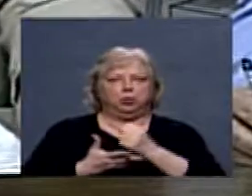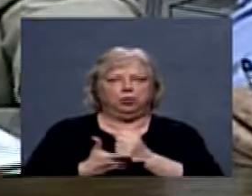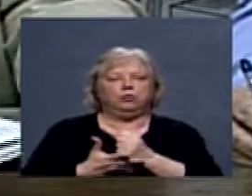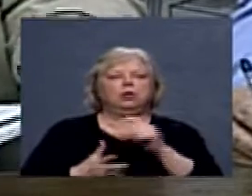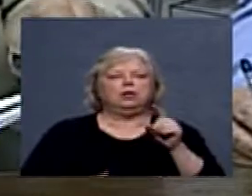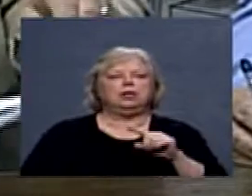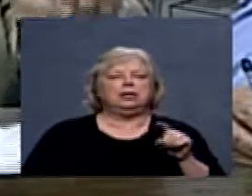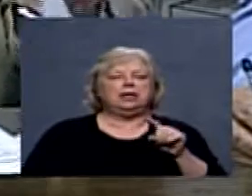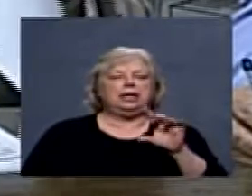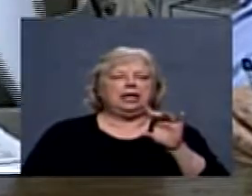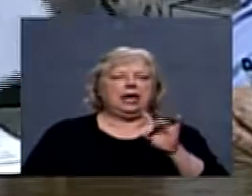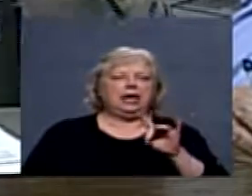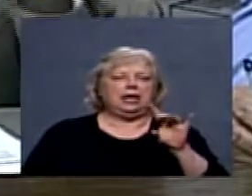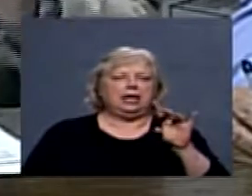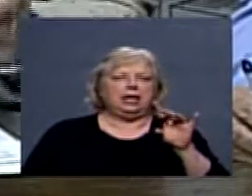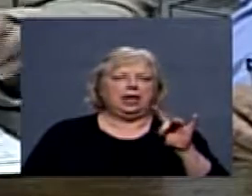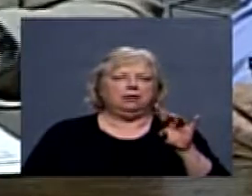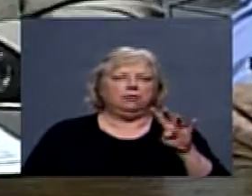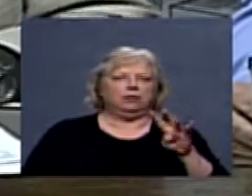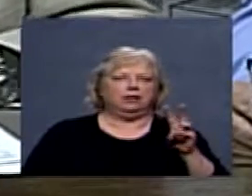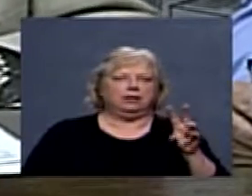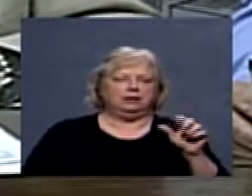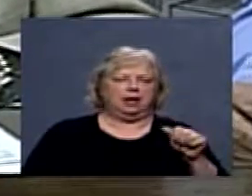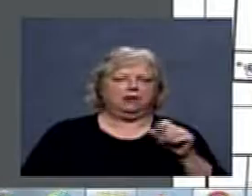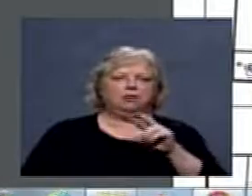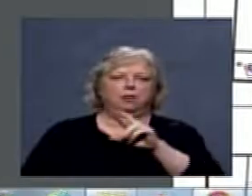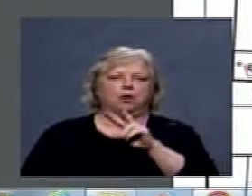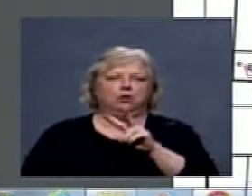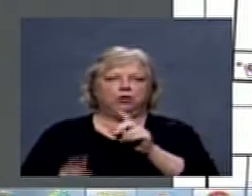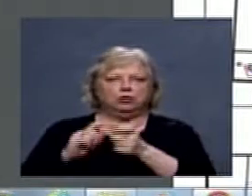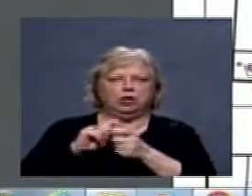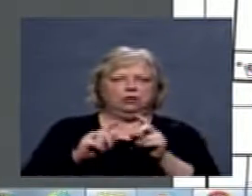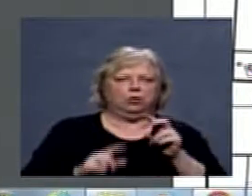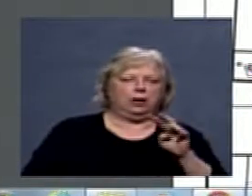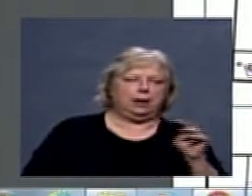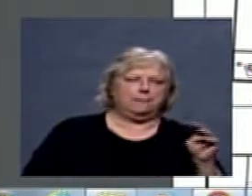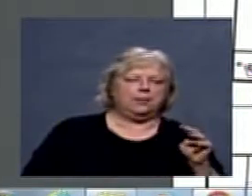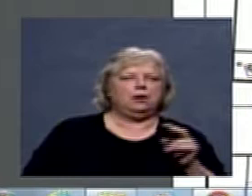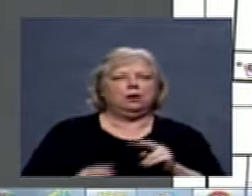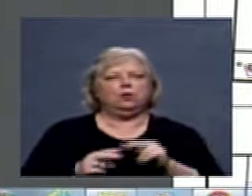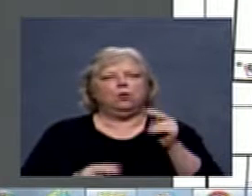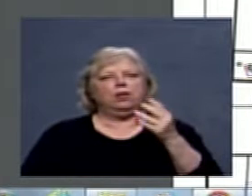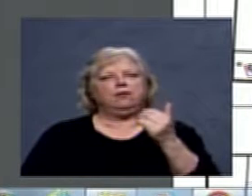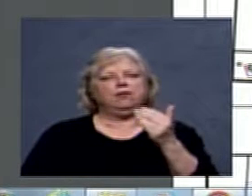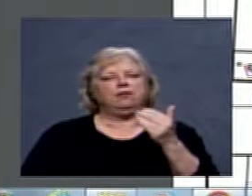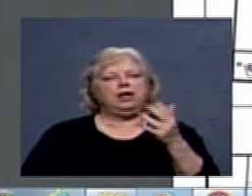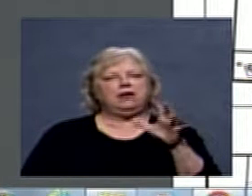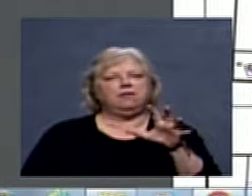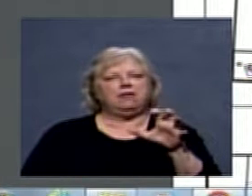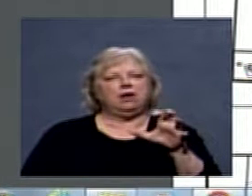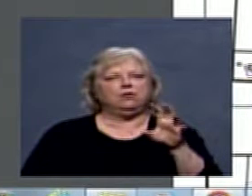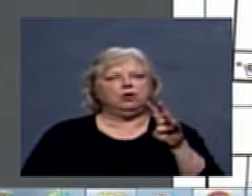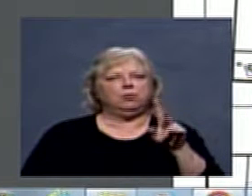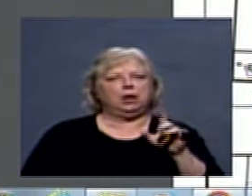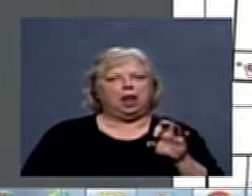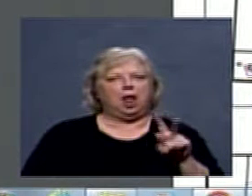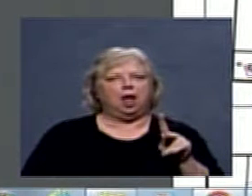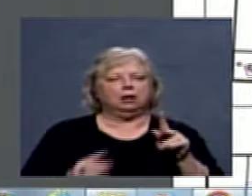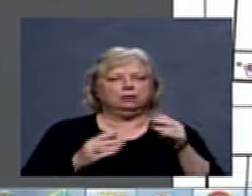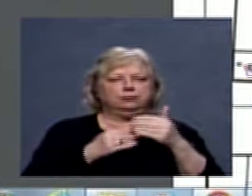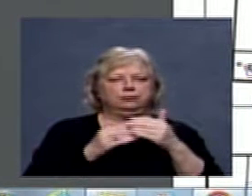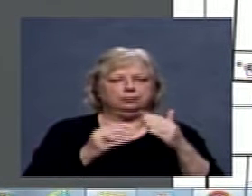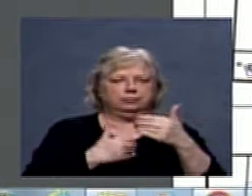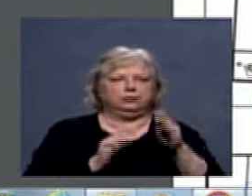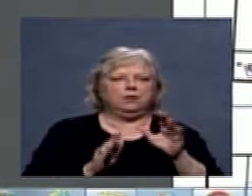3, Z8846A, rezoning from R2 to M, north of the 15500 block of Lawson Road. Staff